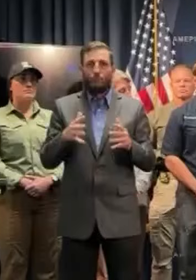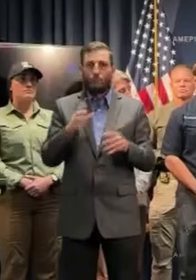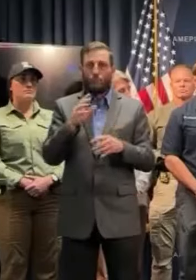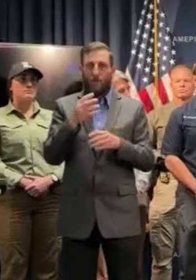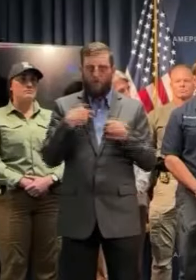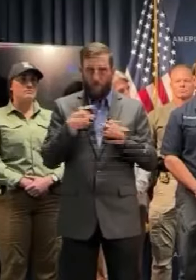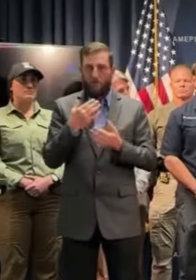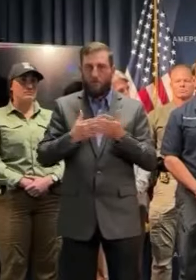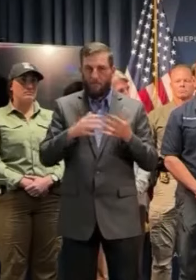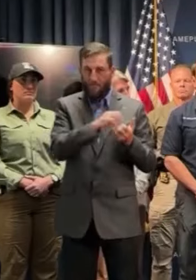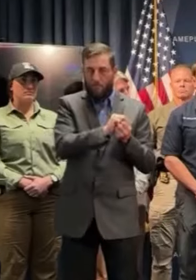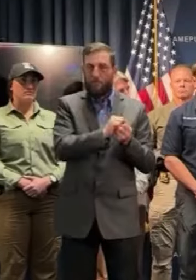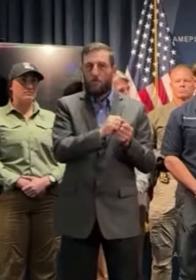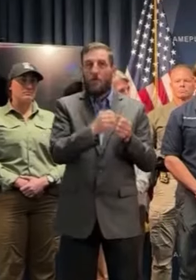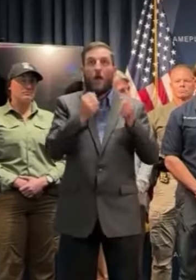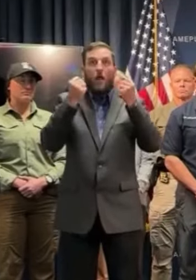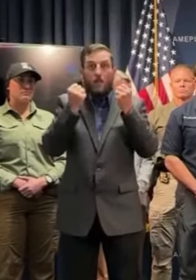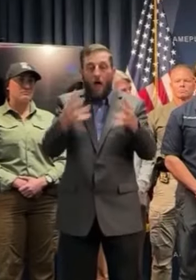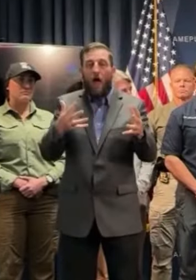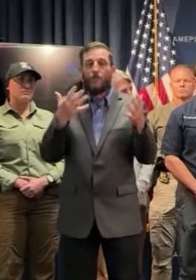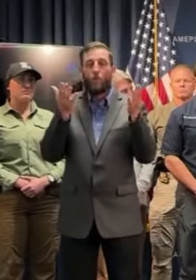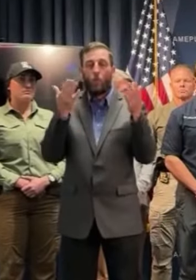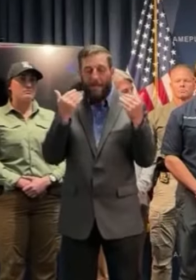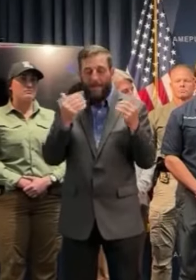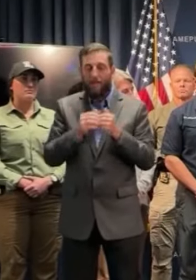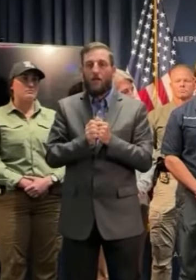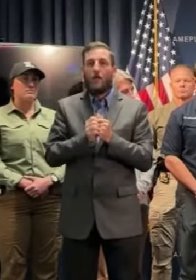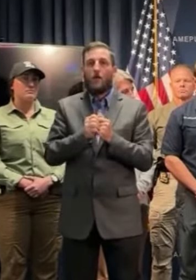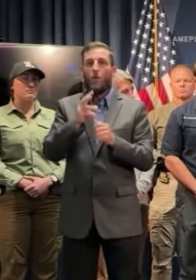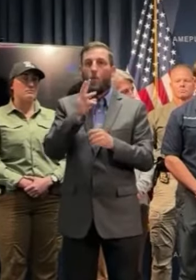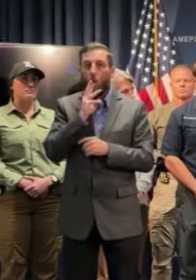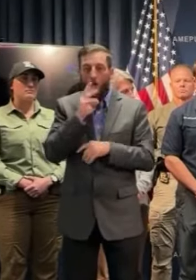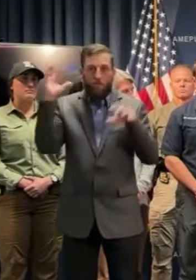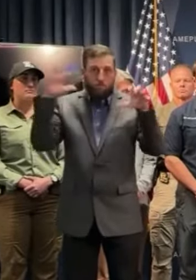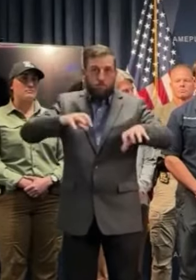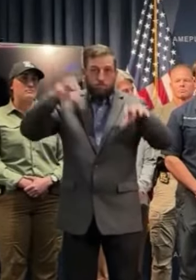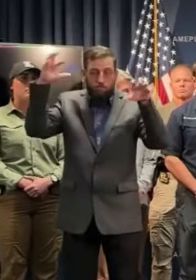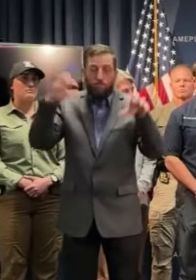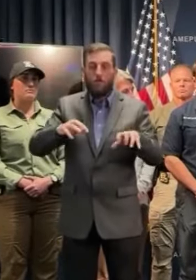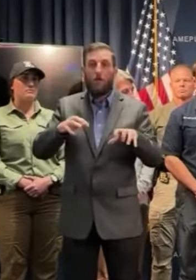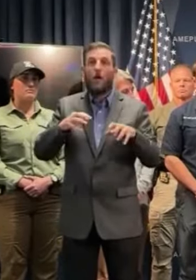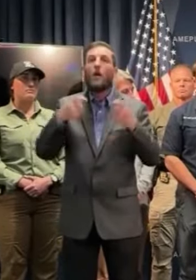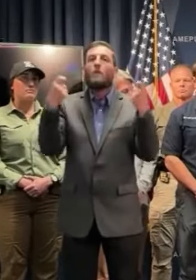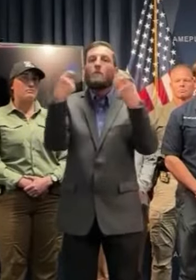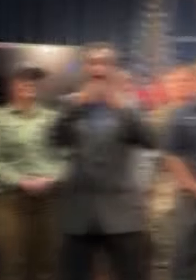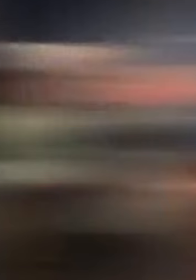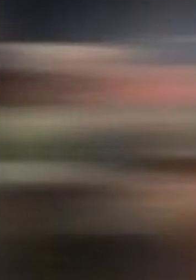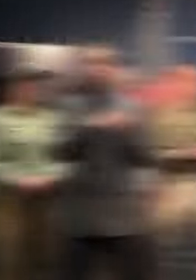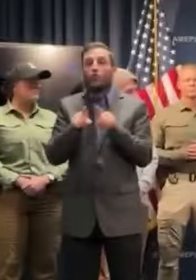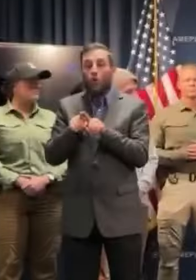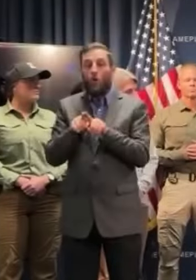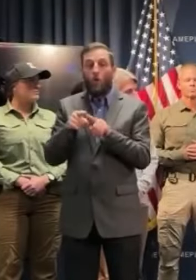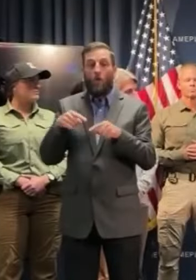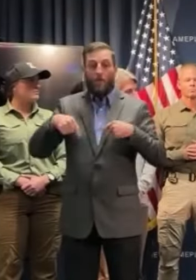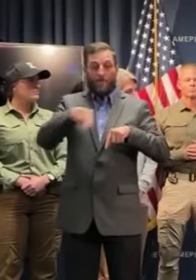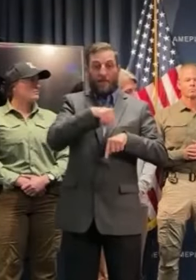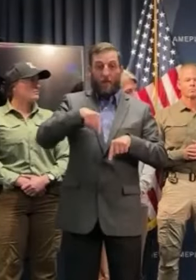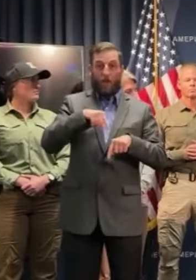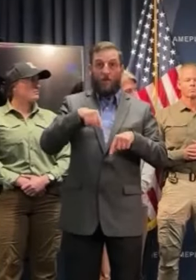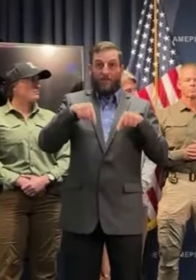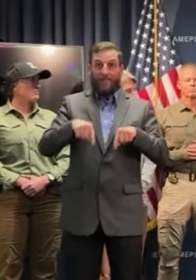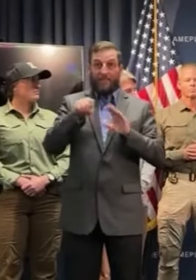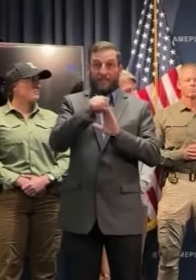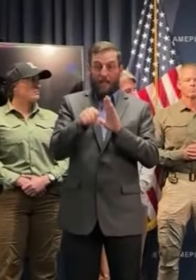A lot of wind, a lot of water, a lot of loss of power. Senator John Kennedy appeared alongside